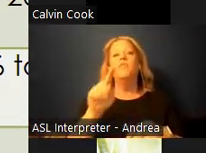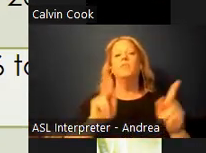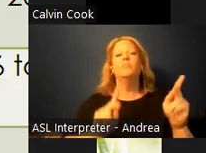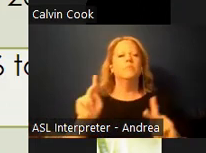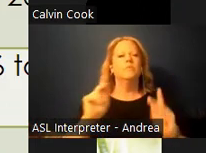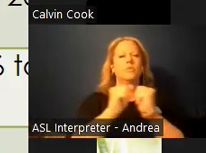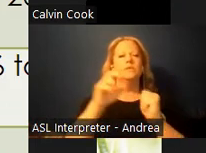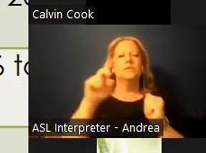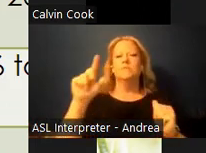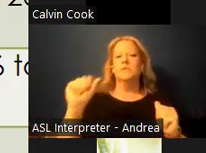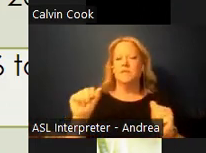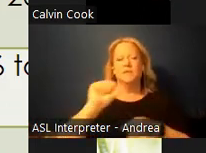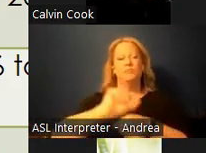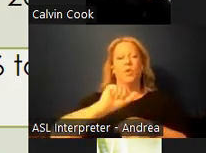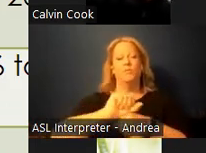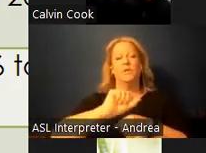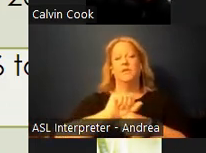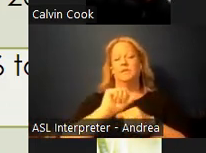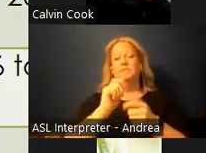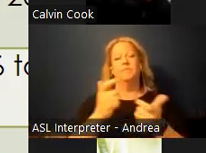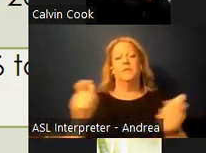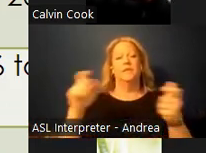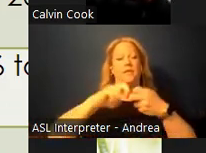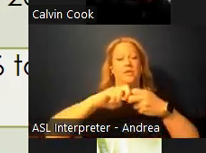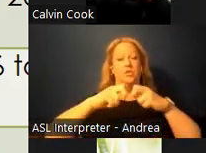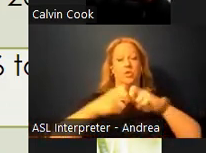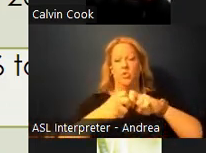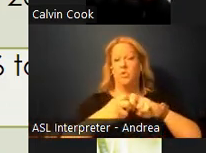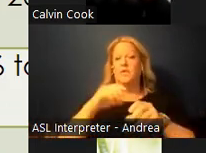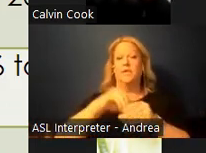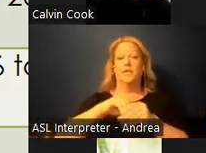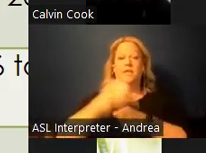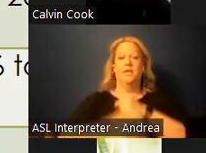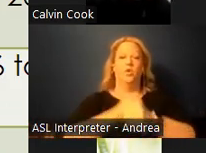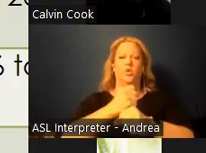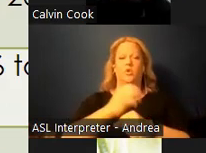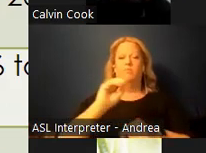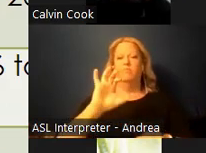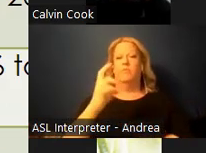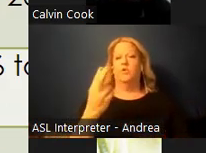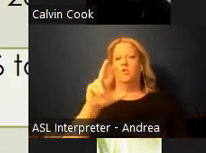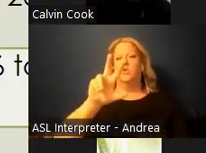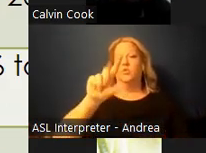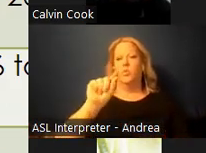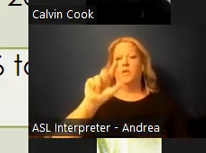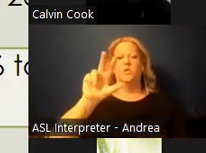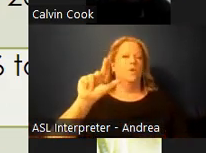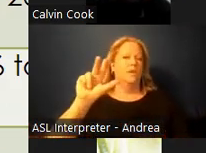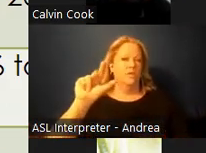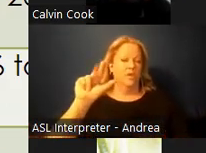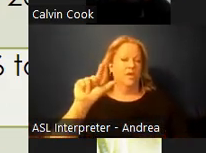disabilities. In March of 2023, the Labor Department showed